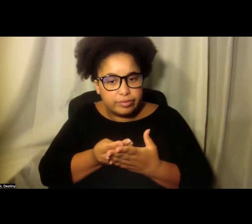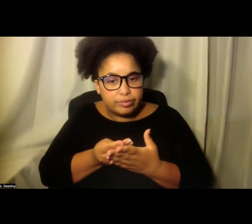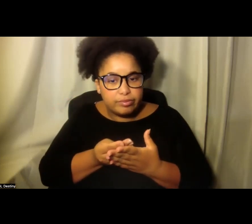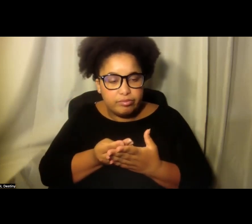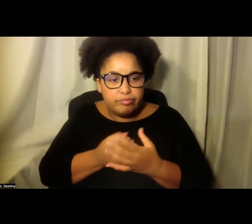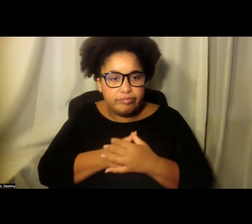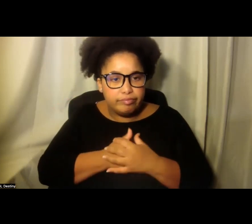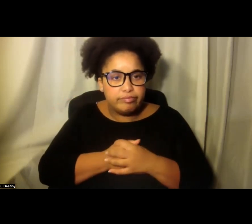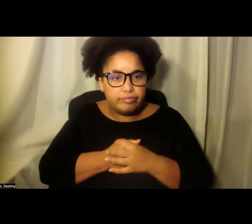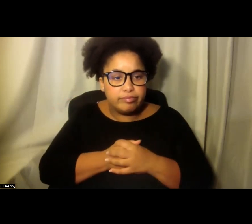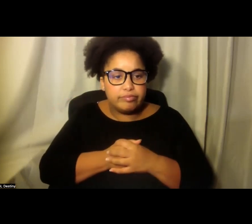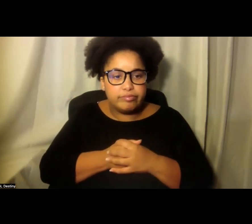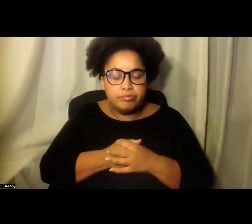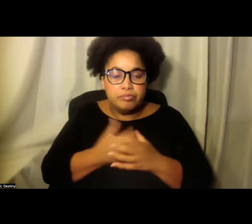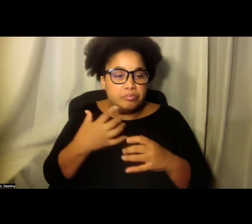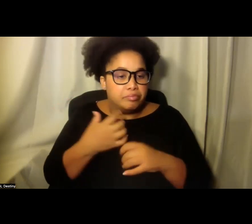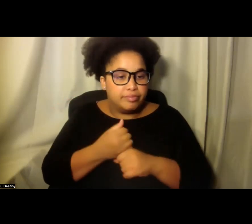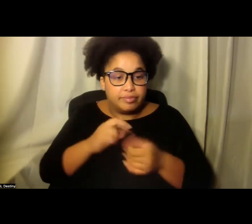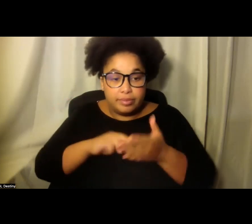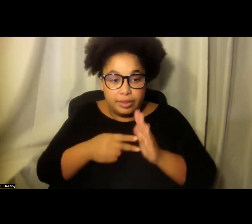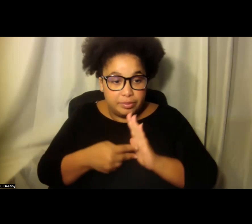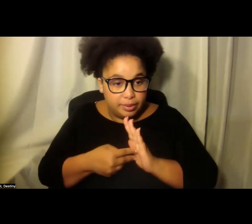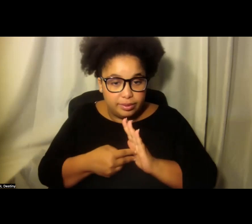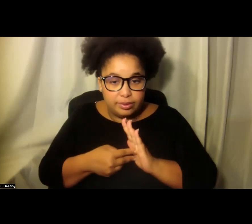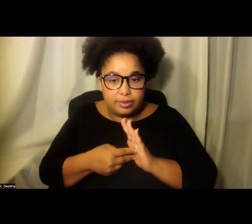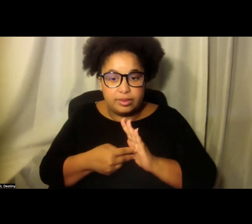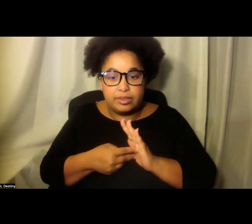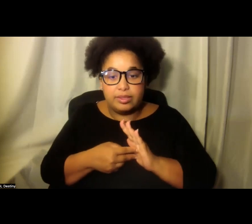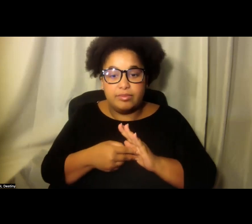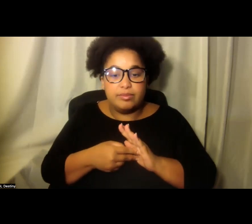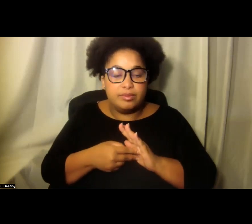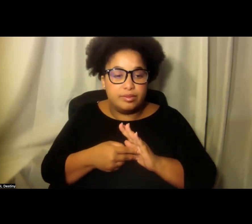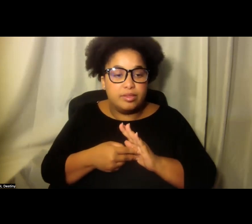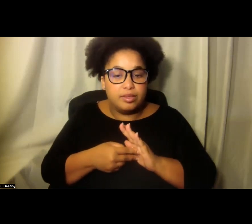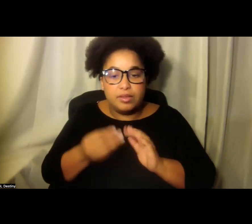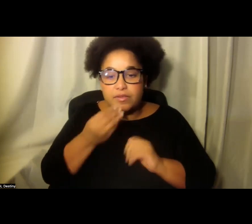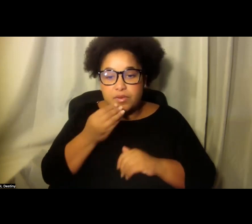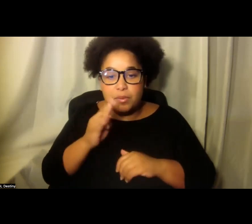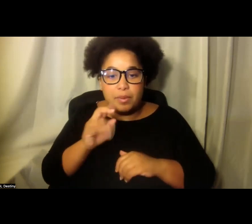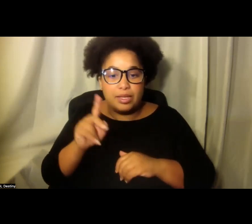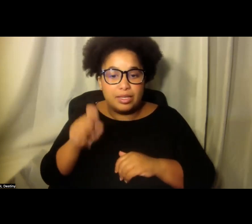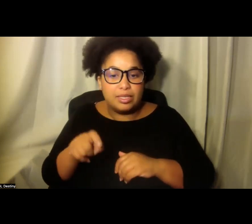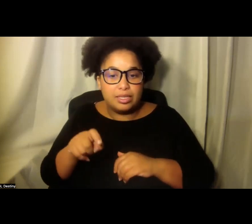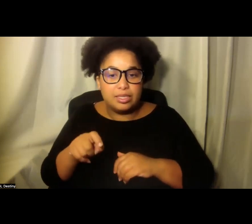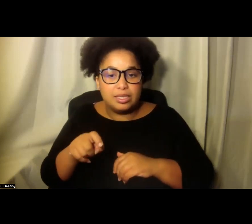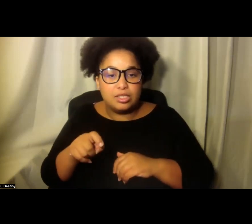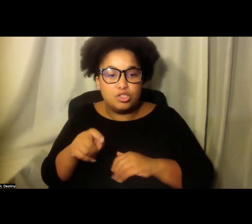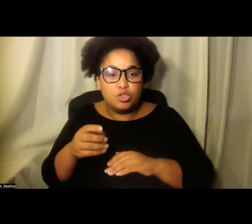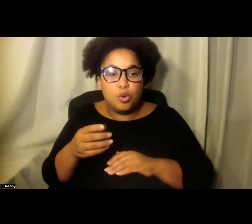Really kind of in summary, what that means is the food bank needs to put up